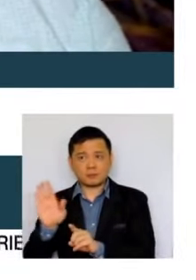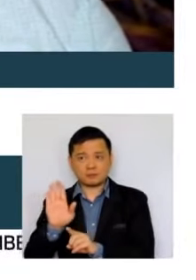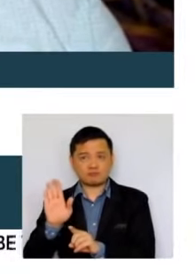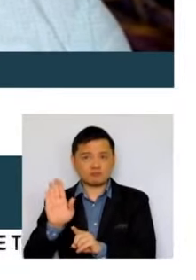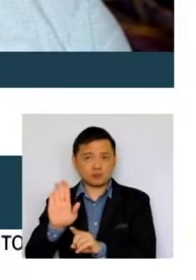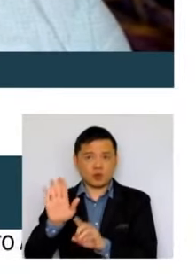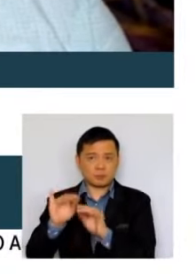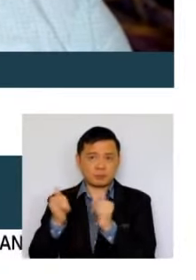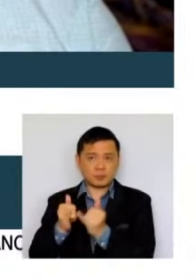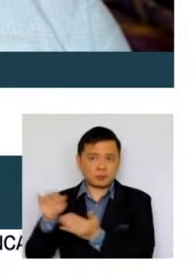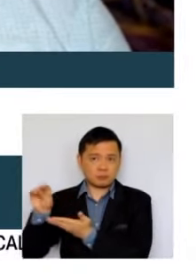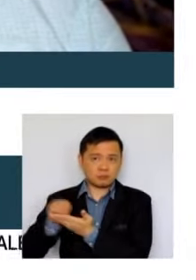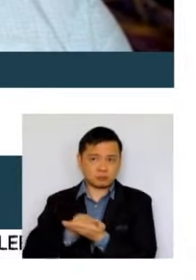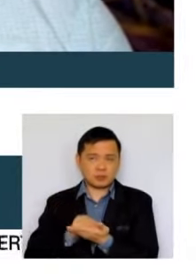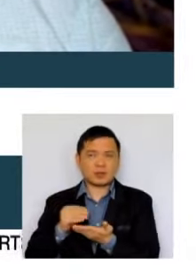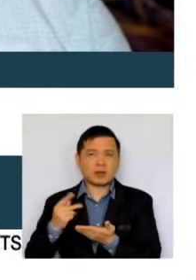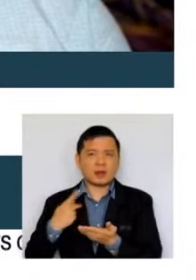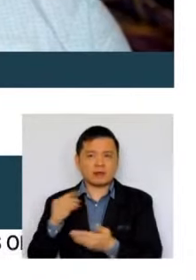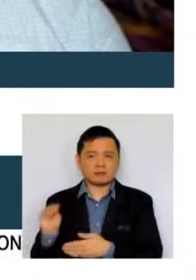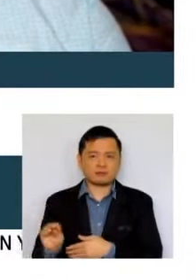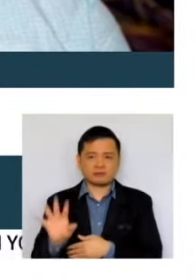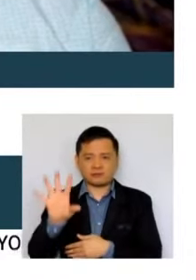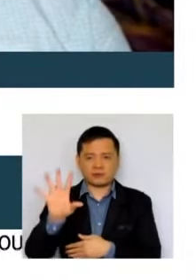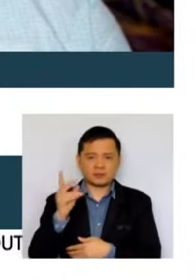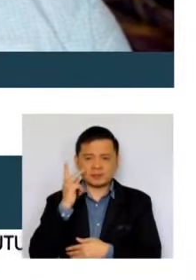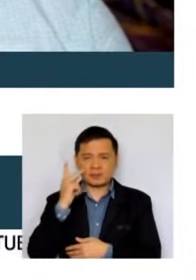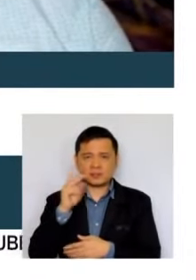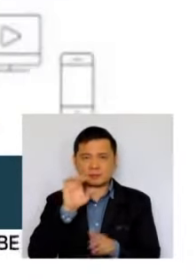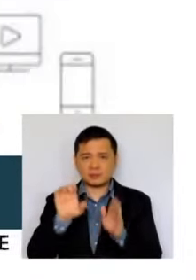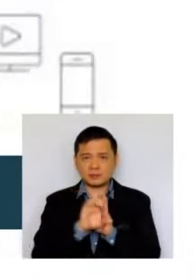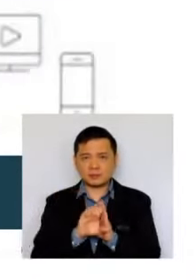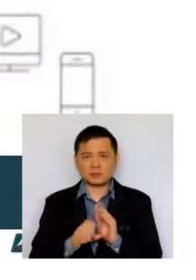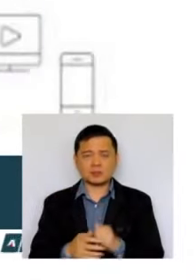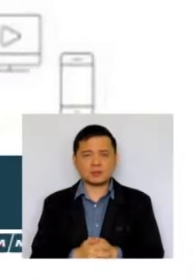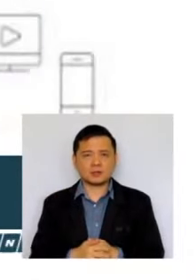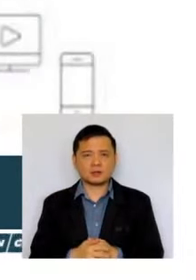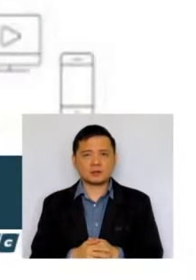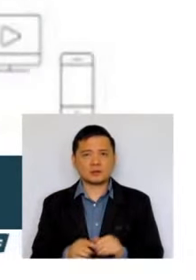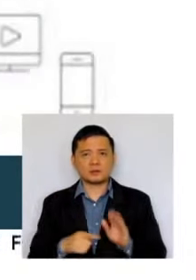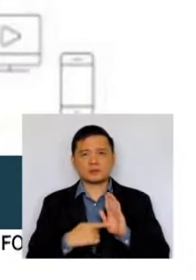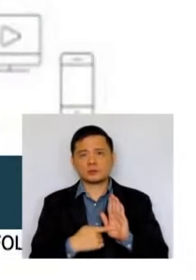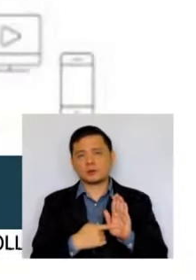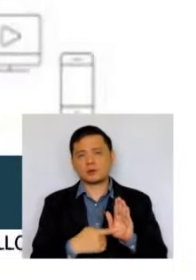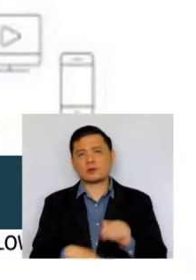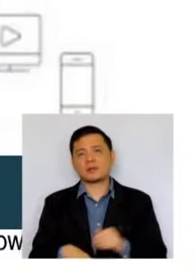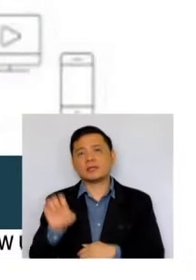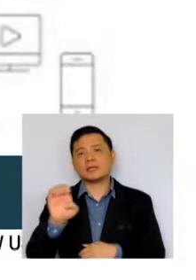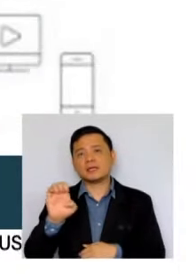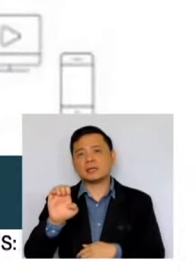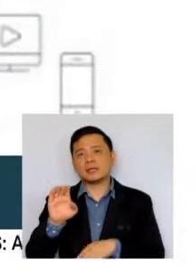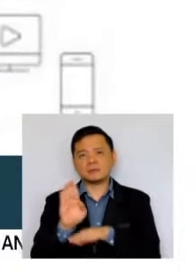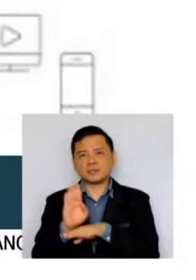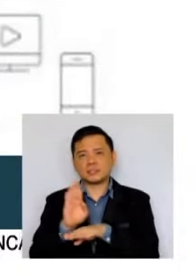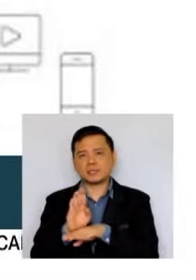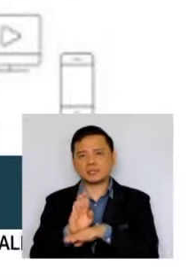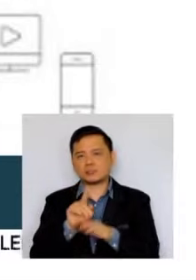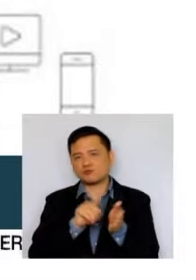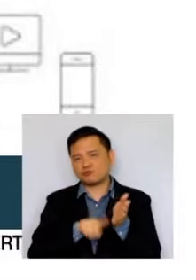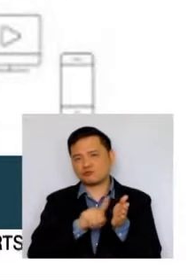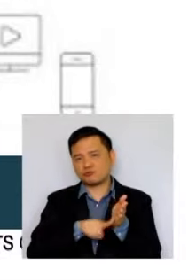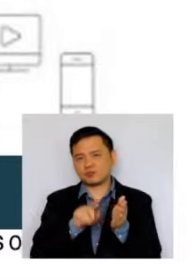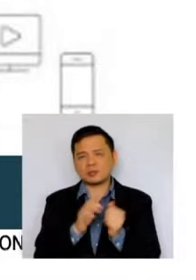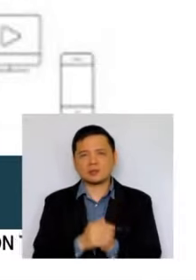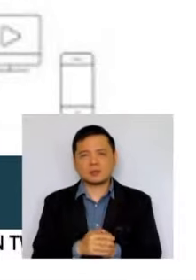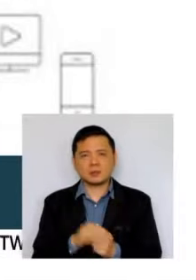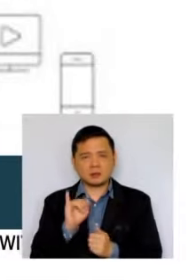on consumer goods graphic right now. It also shows your e-commerce tracking, which seems to show insights on what